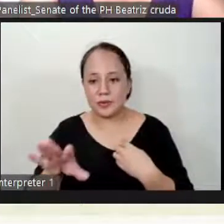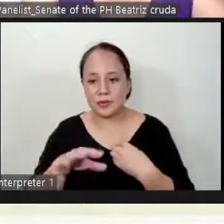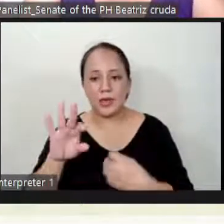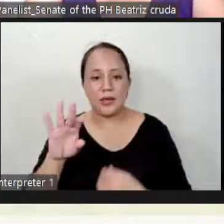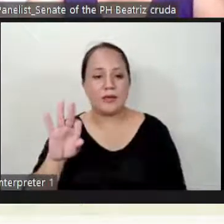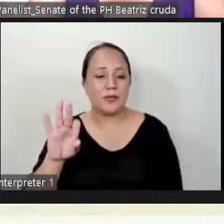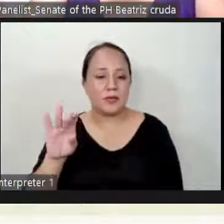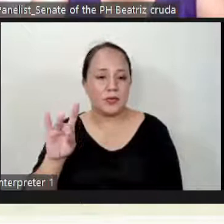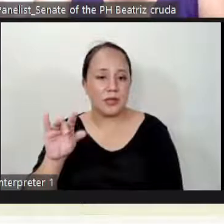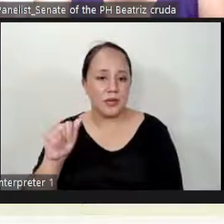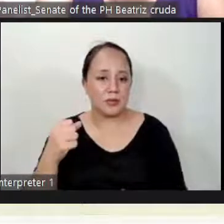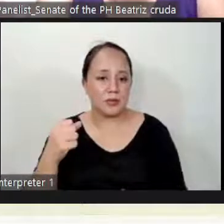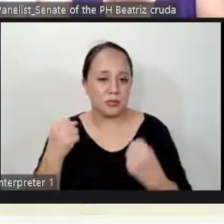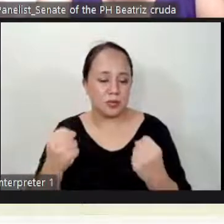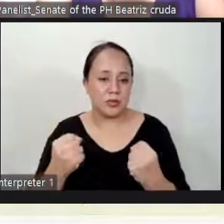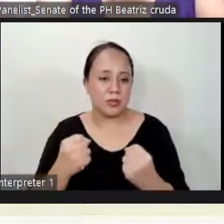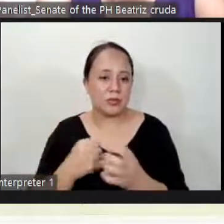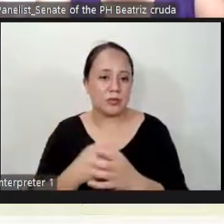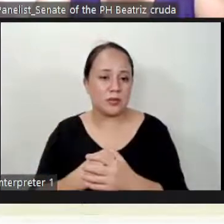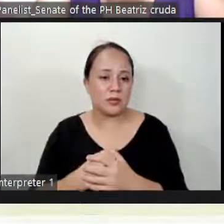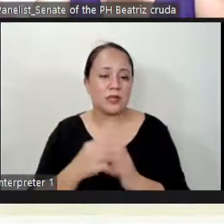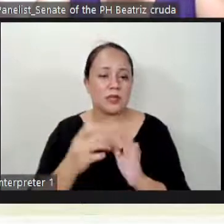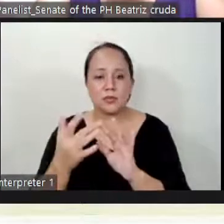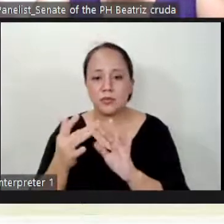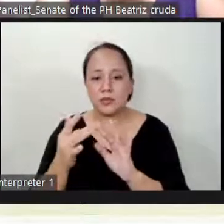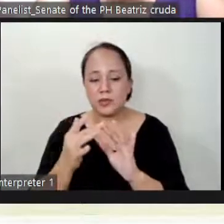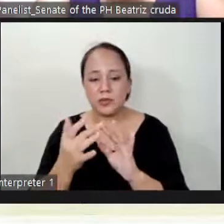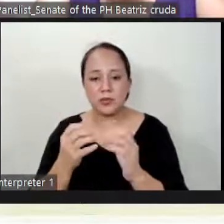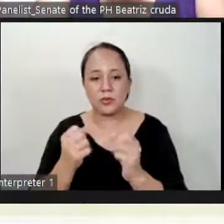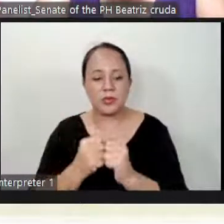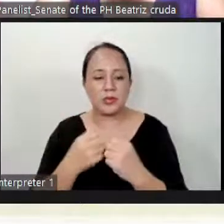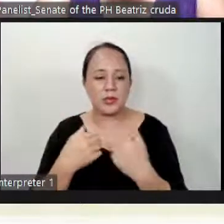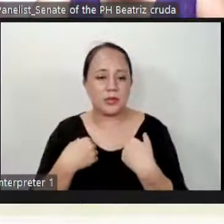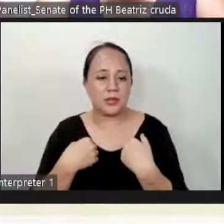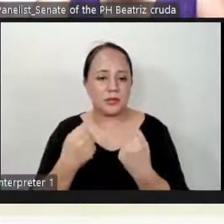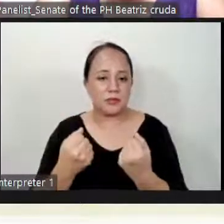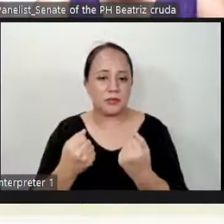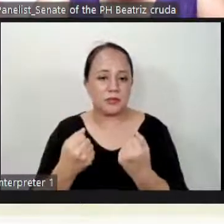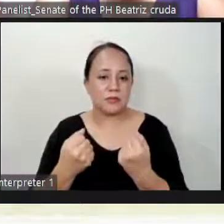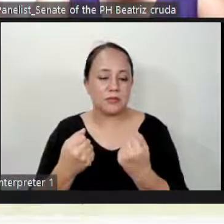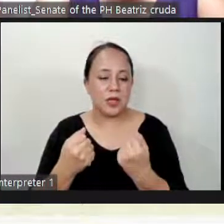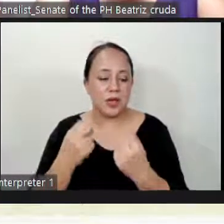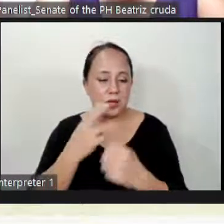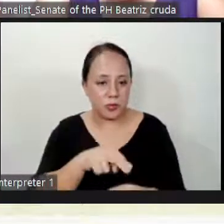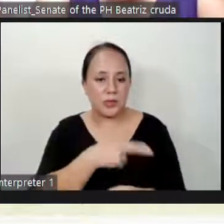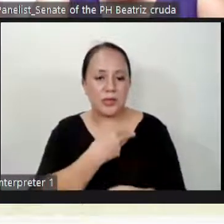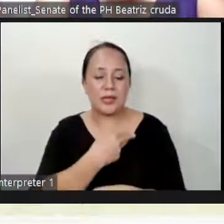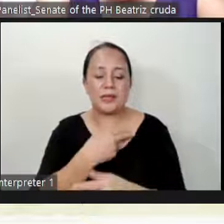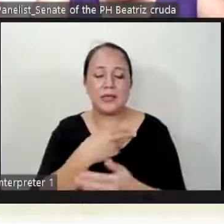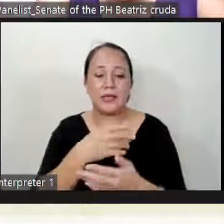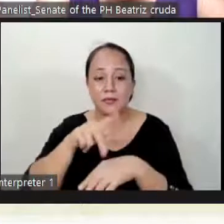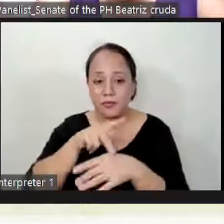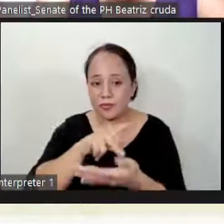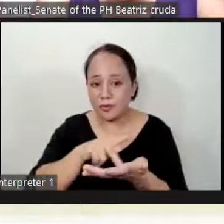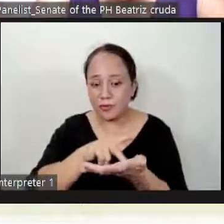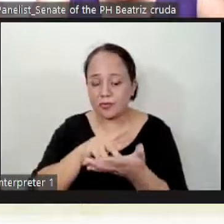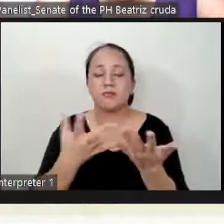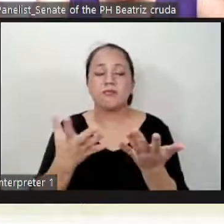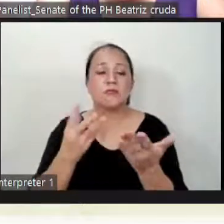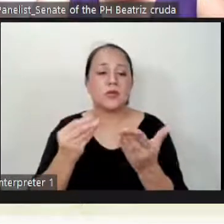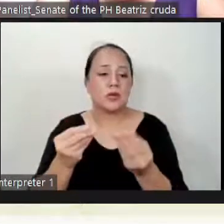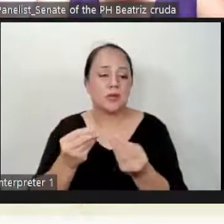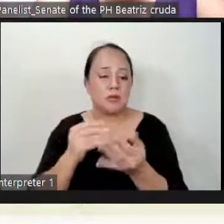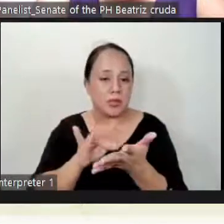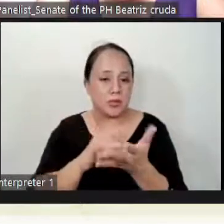can strengthen, and that includes networking with the hospitals and drug outlets to make sure that these medicines